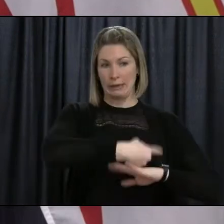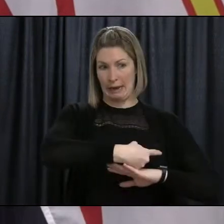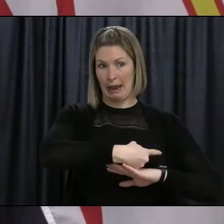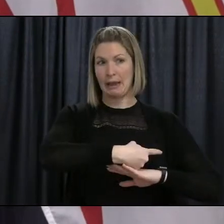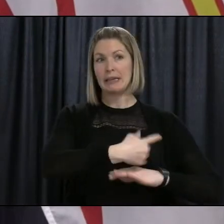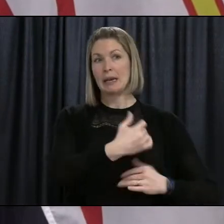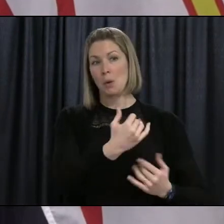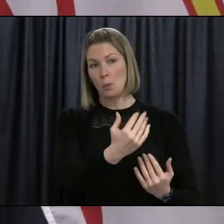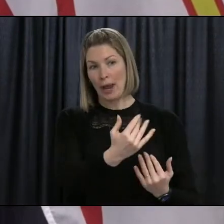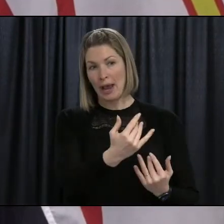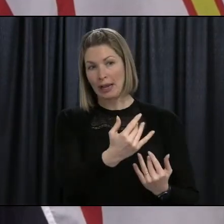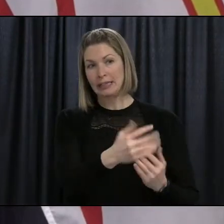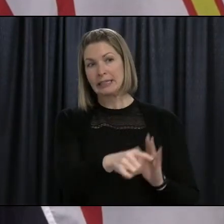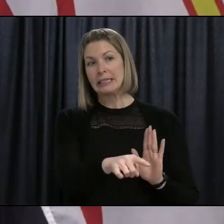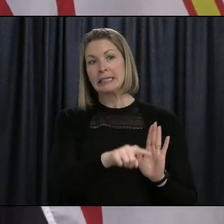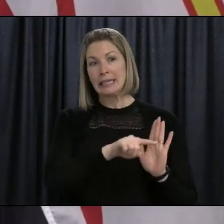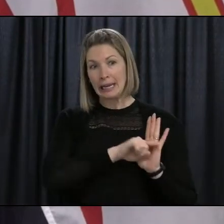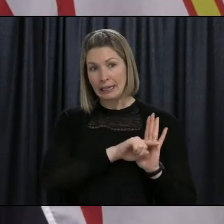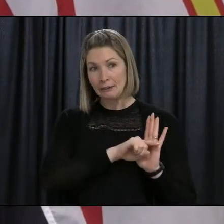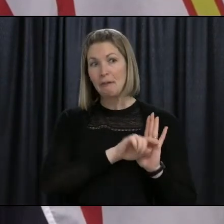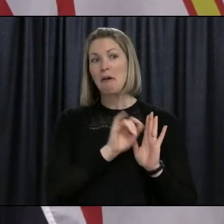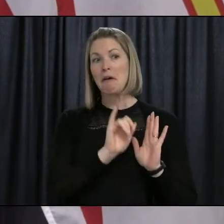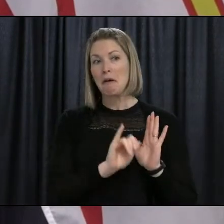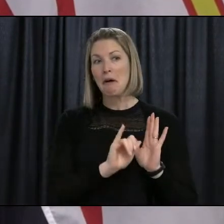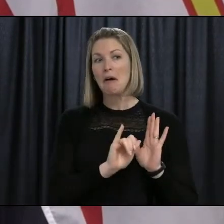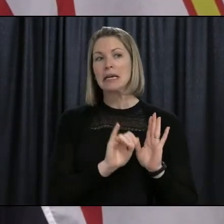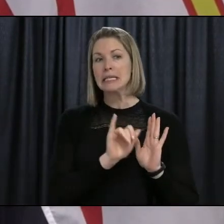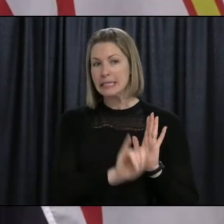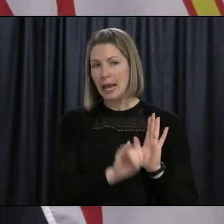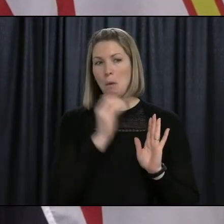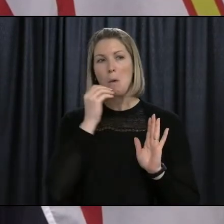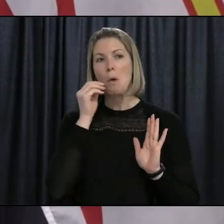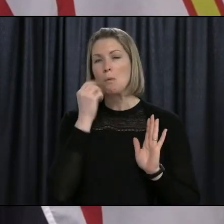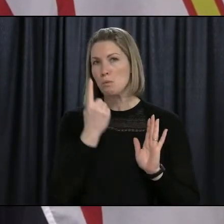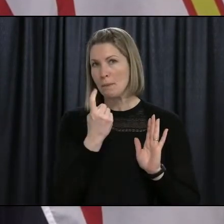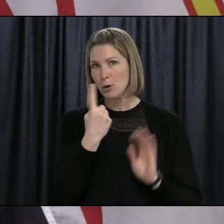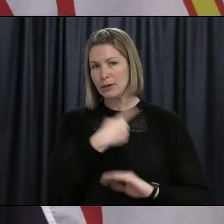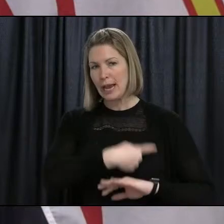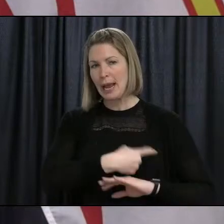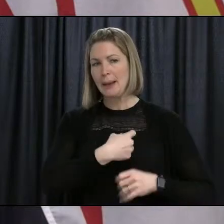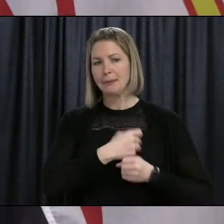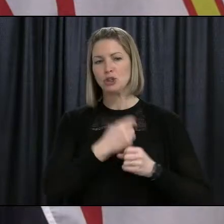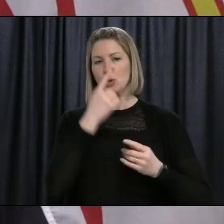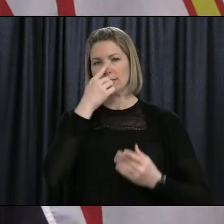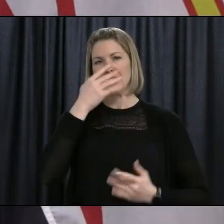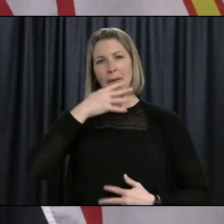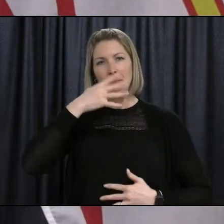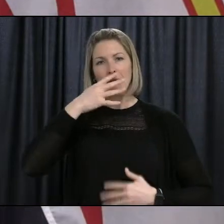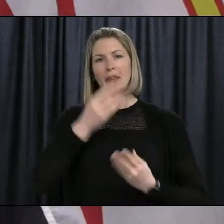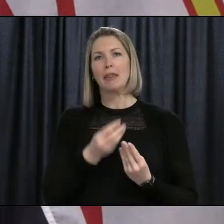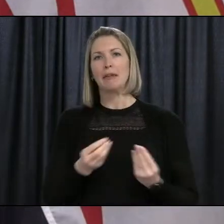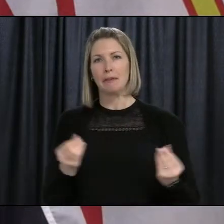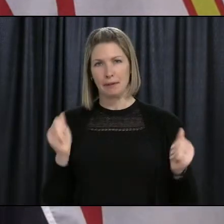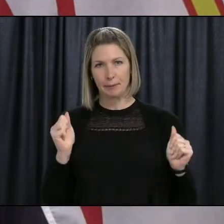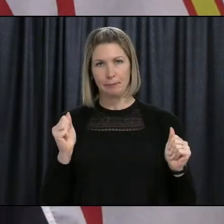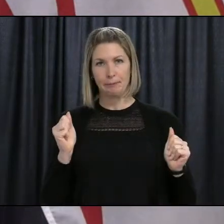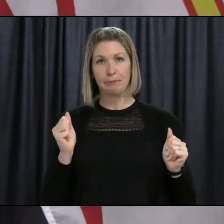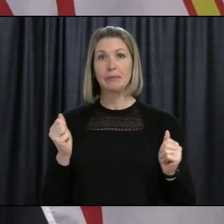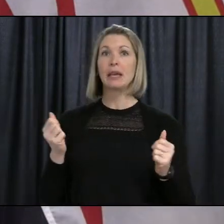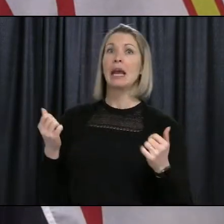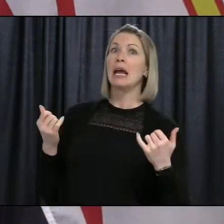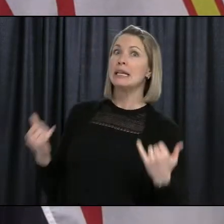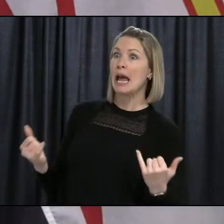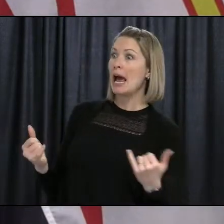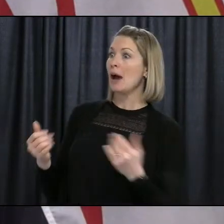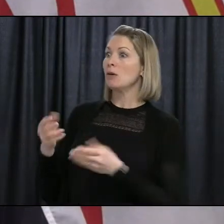We have a balance to strike in the coming months, preventing COVID outbreaks and community spread while working to get as many people vaccinated as quickly as we